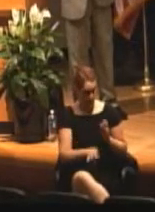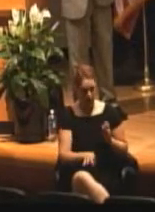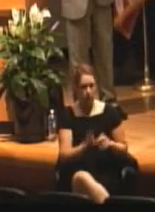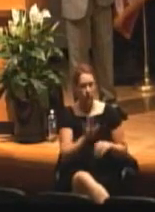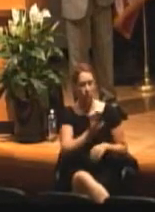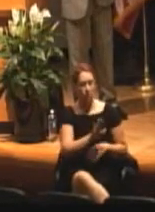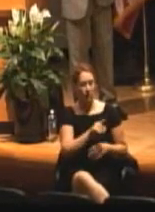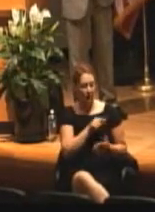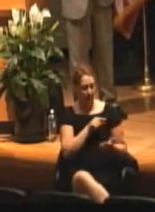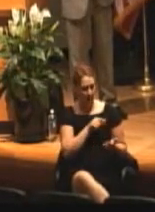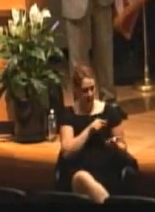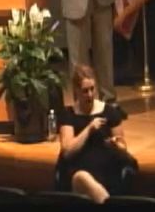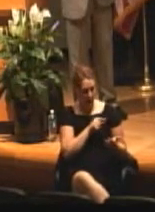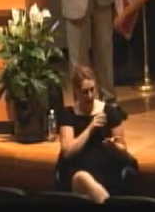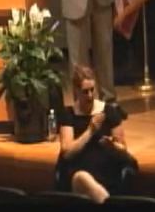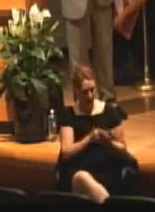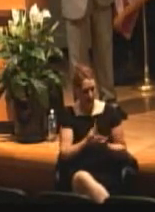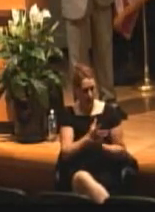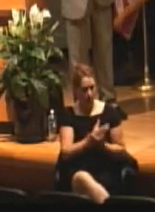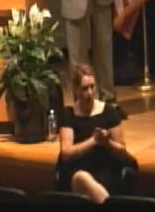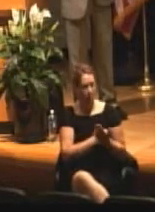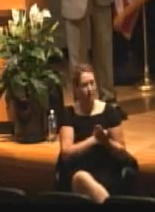income, your debt to income.